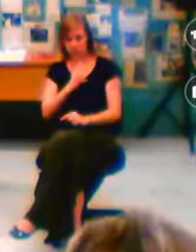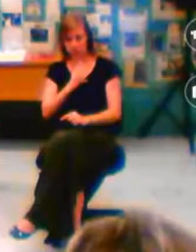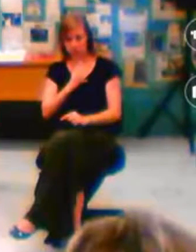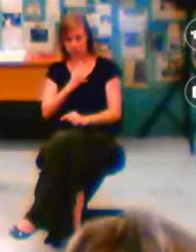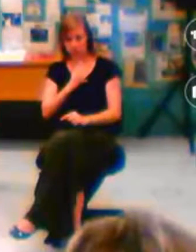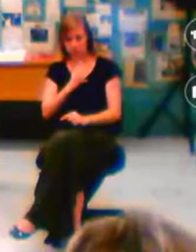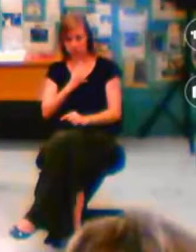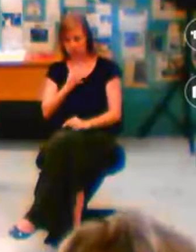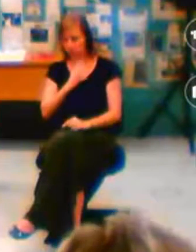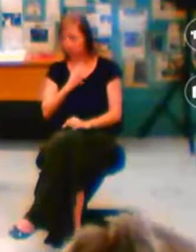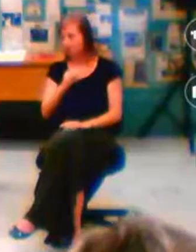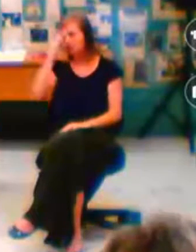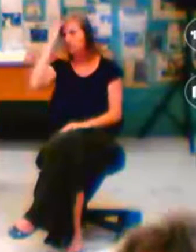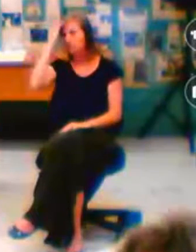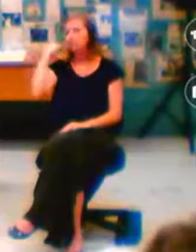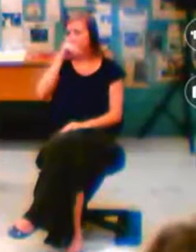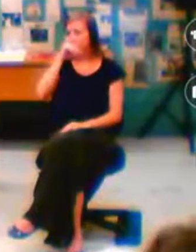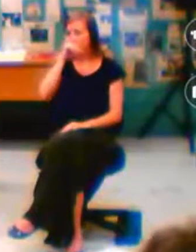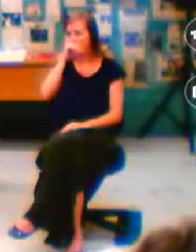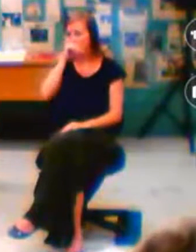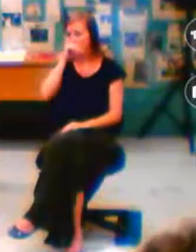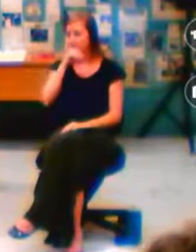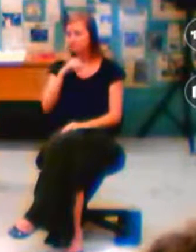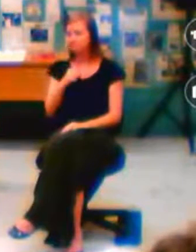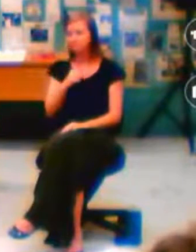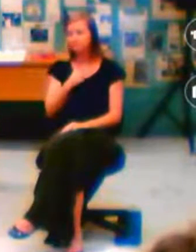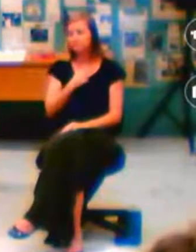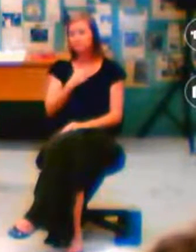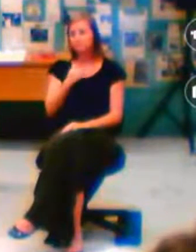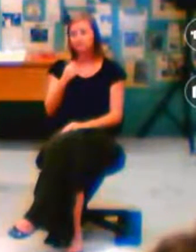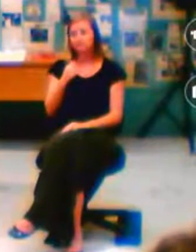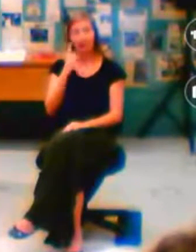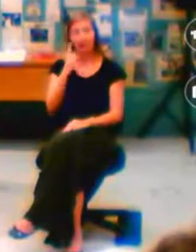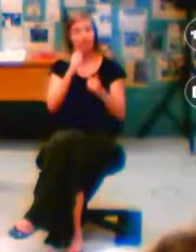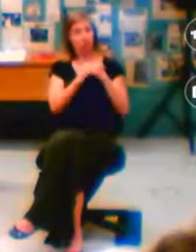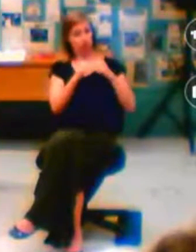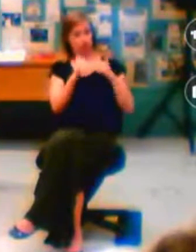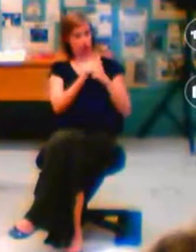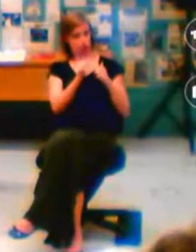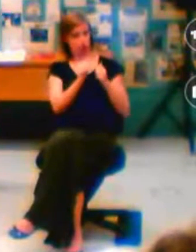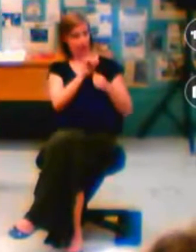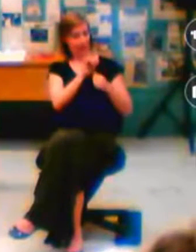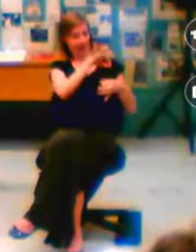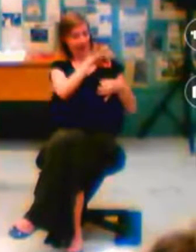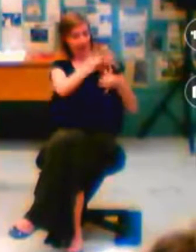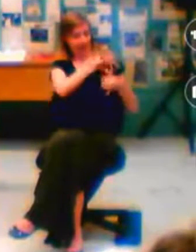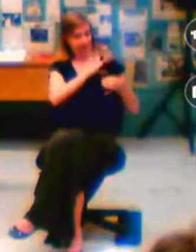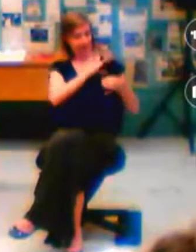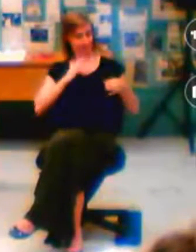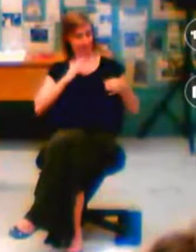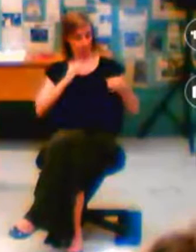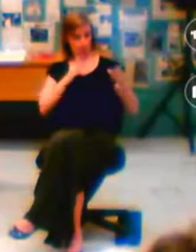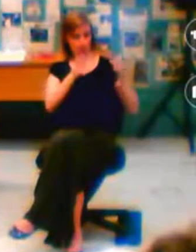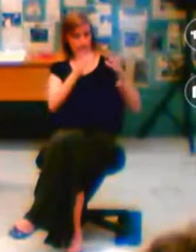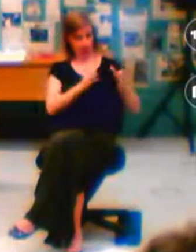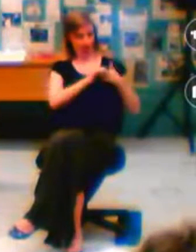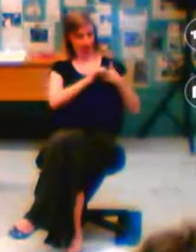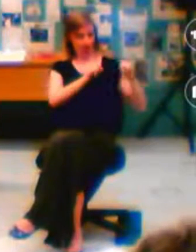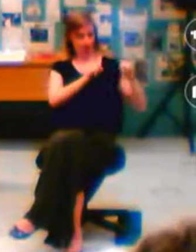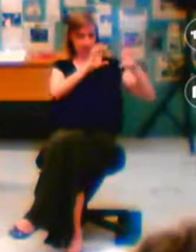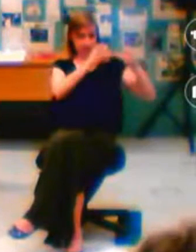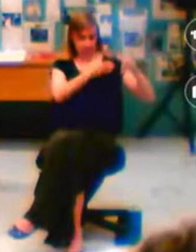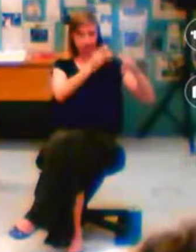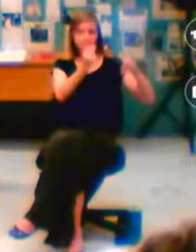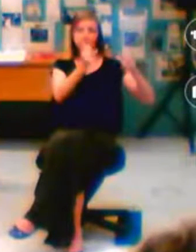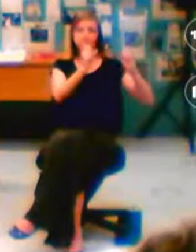a universal health care system. I think the concerns that Dr. Gorman raises are legitimate. I think